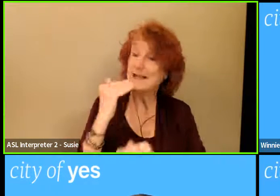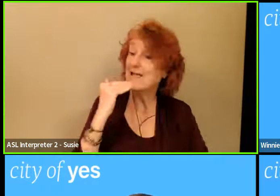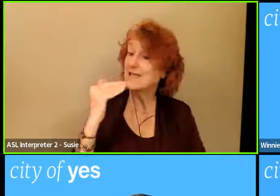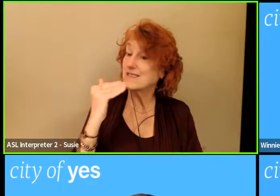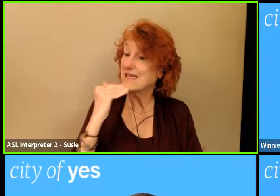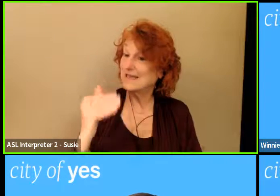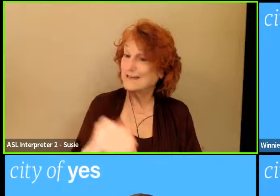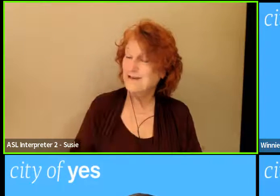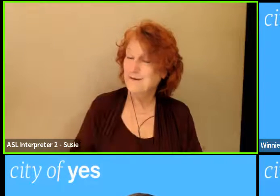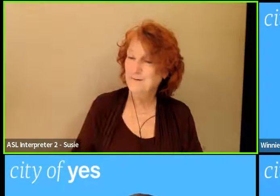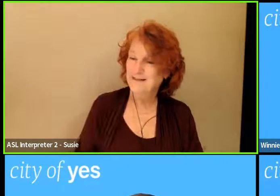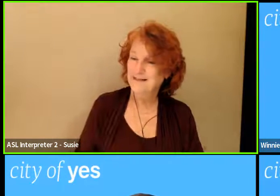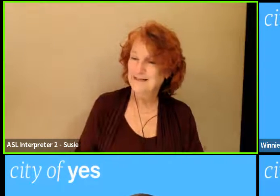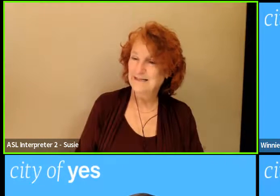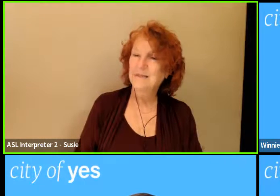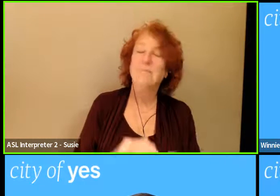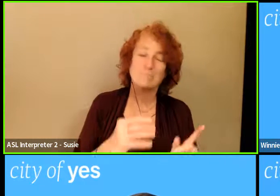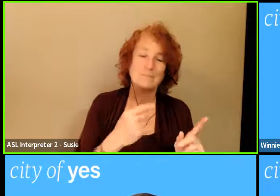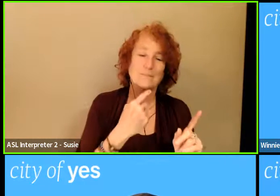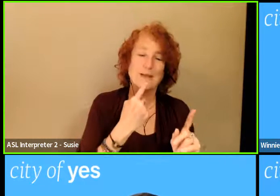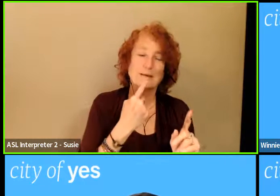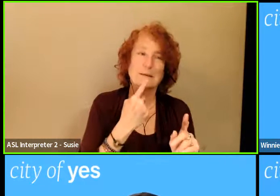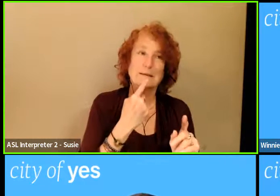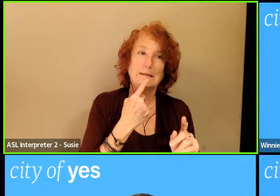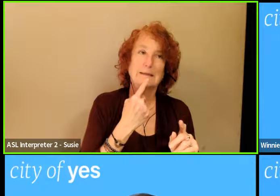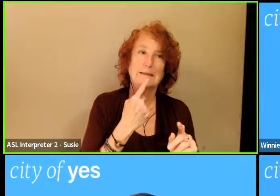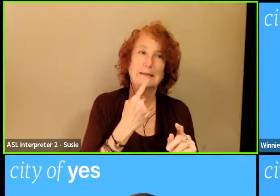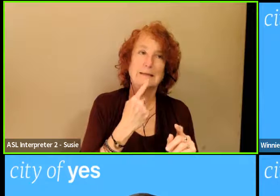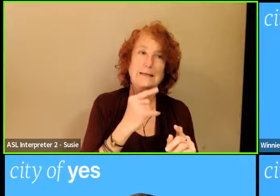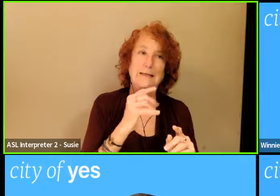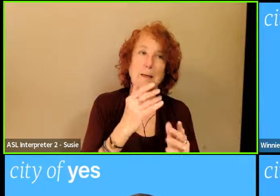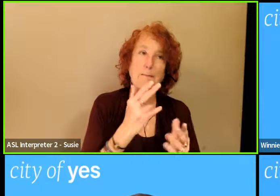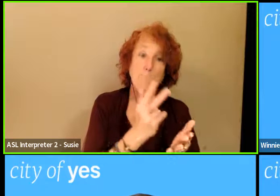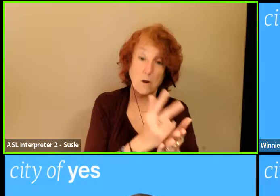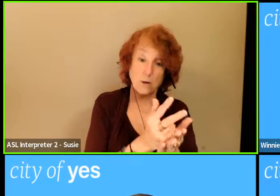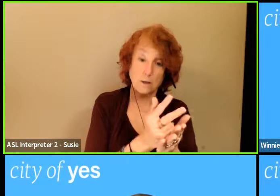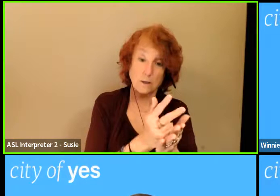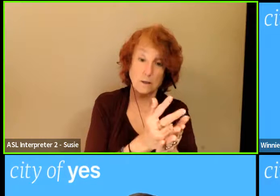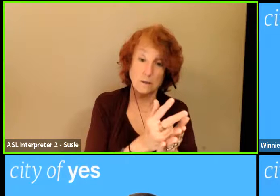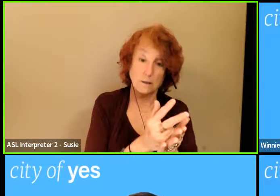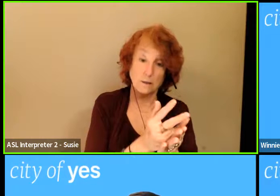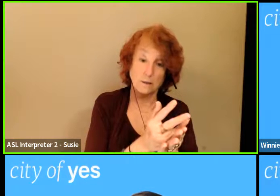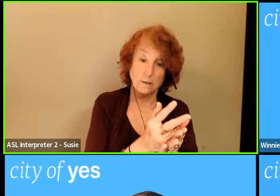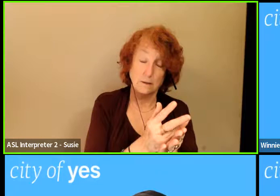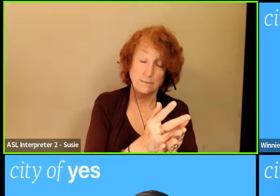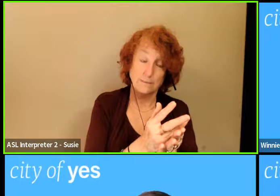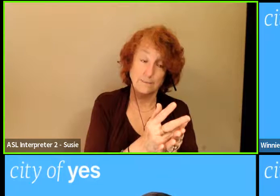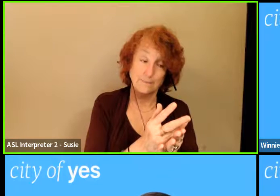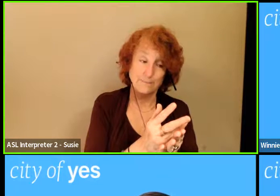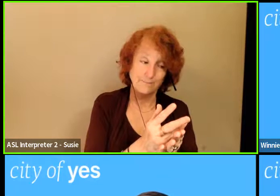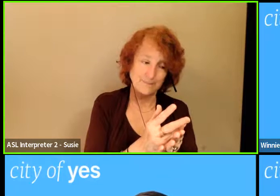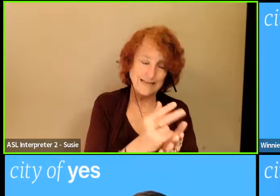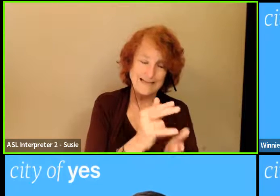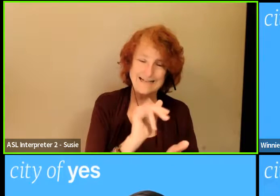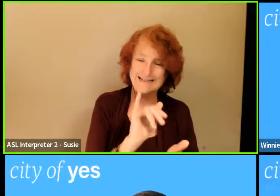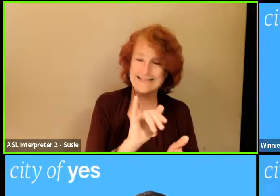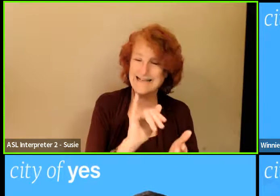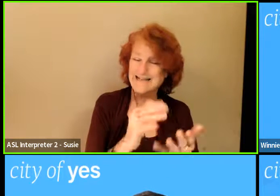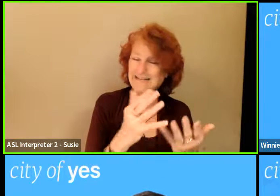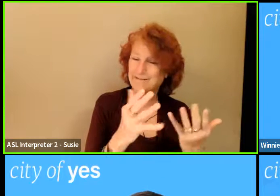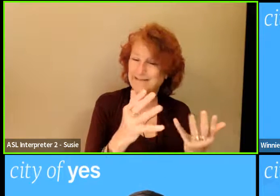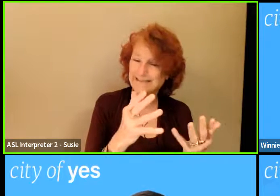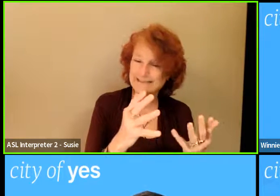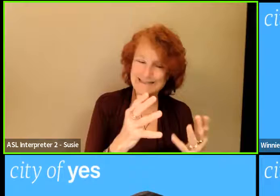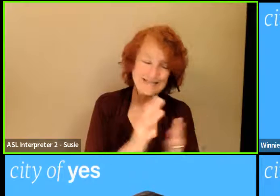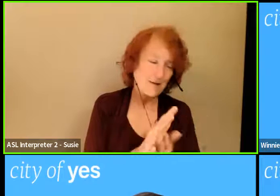see here. And I would say too, like, parking is one of the areas where it's kind of like a silver lining that New York